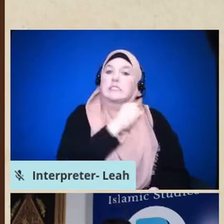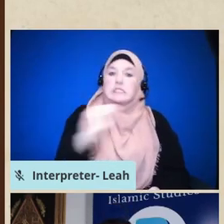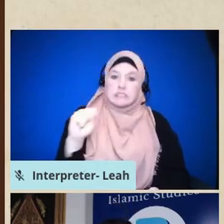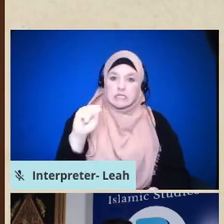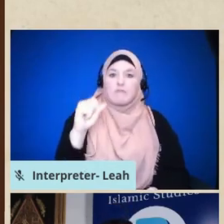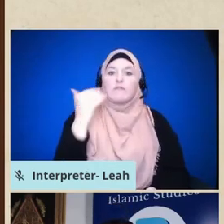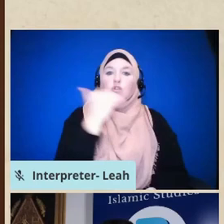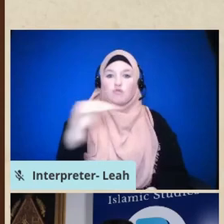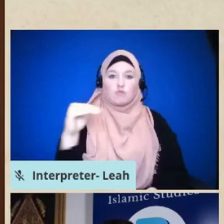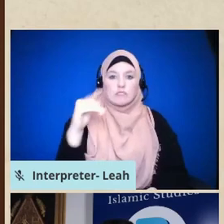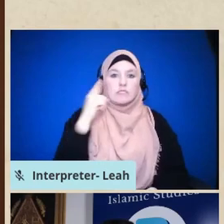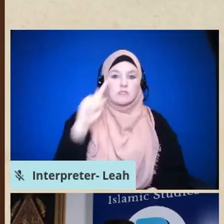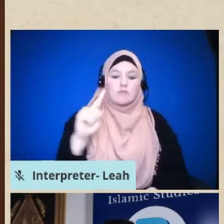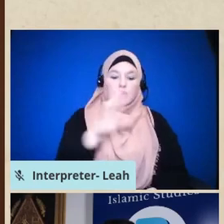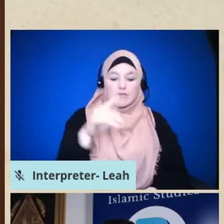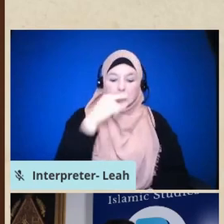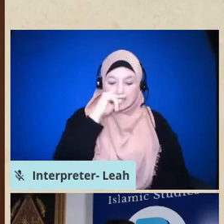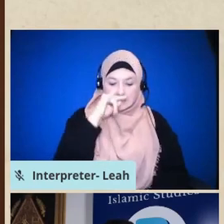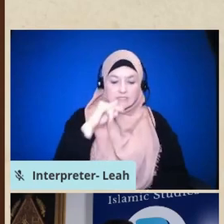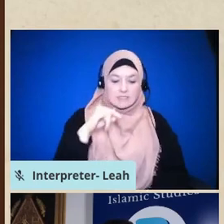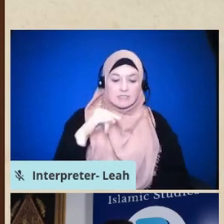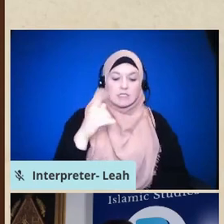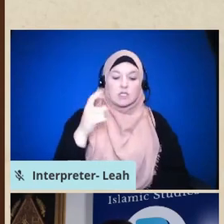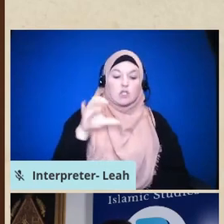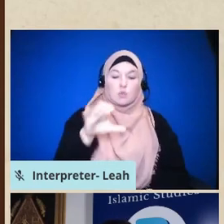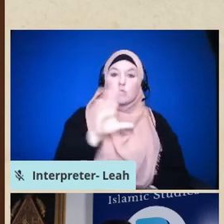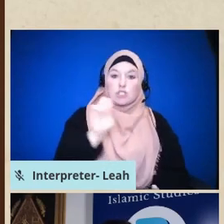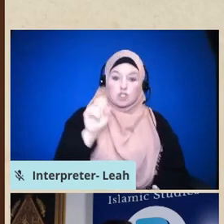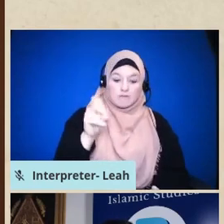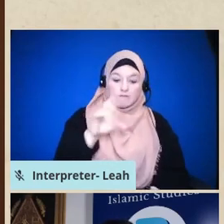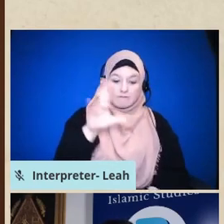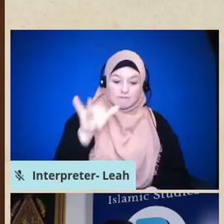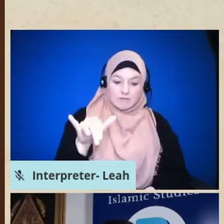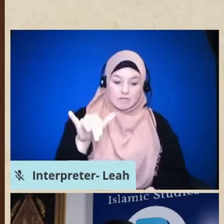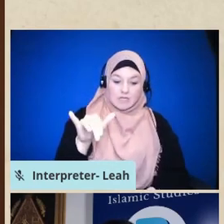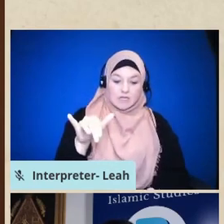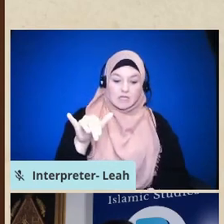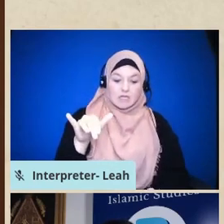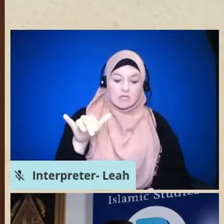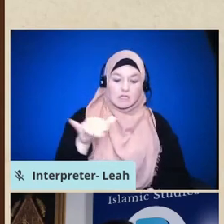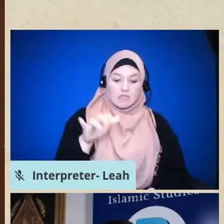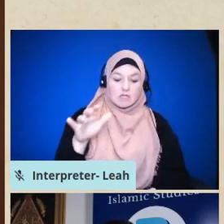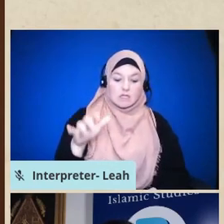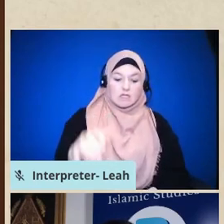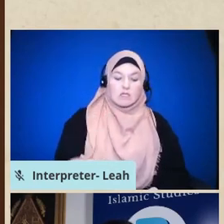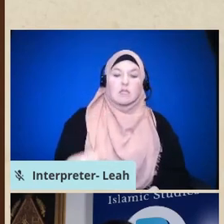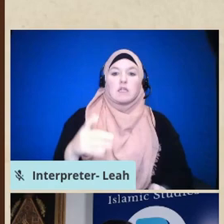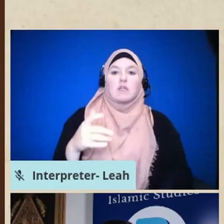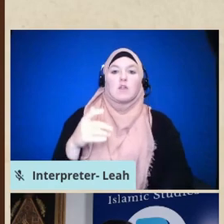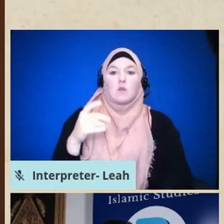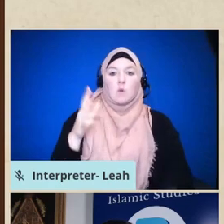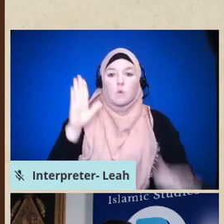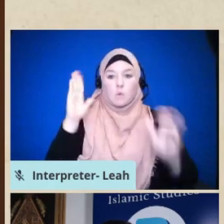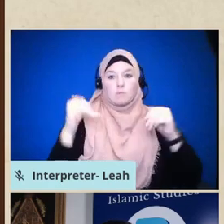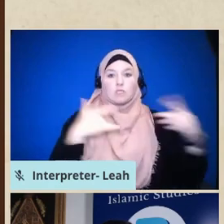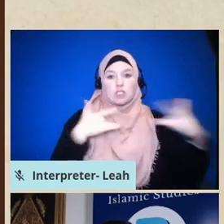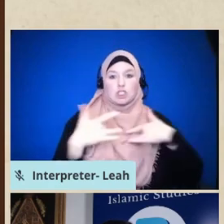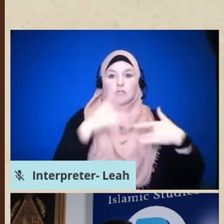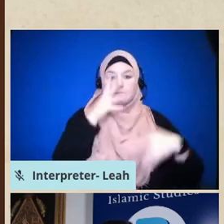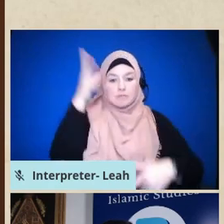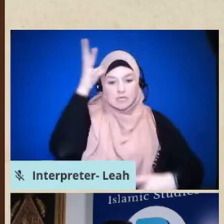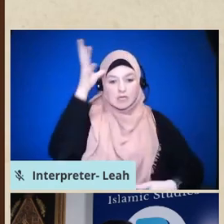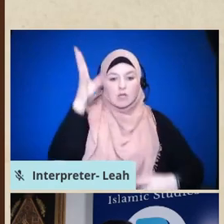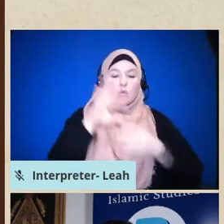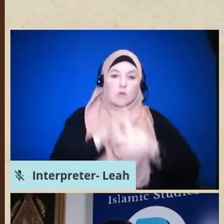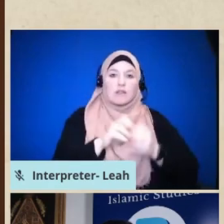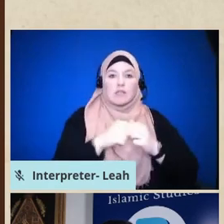risk to their kids. By doing this survey, those who did this survey, they hope that the concern of the parents